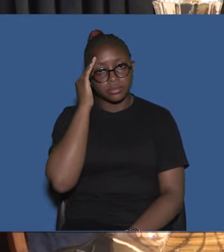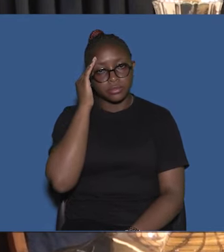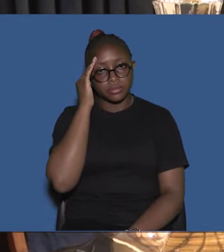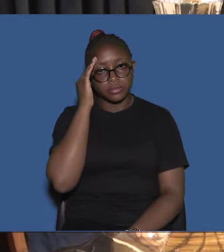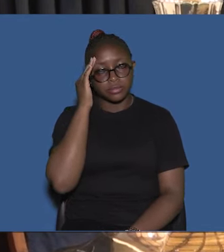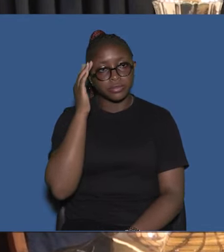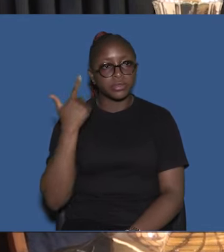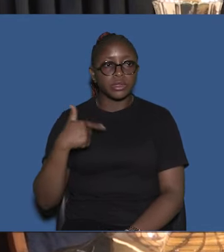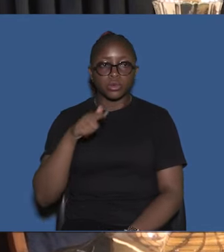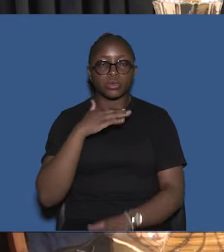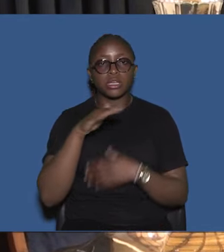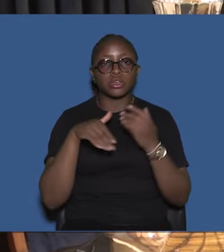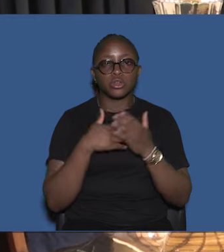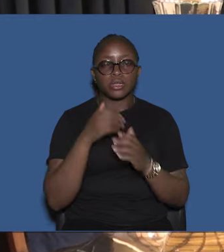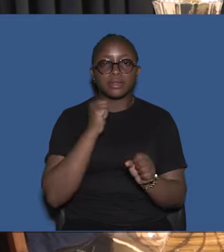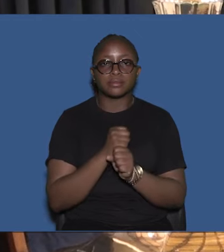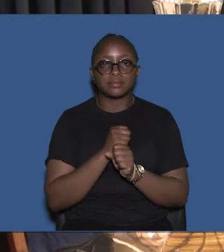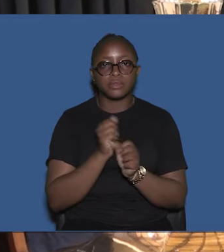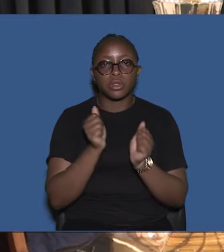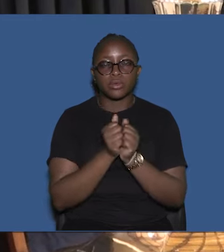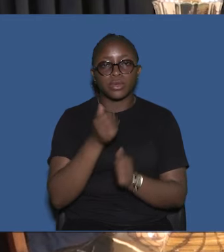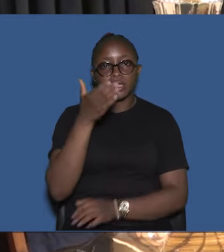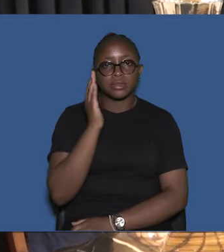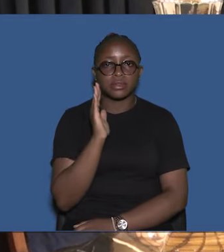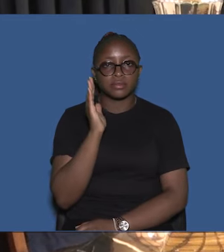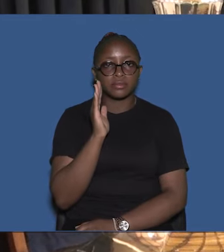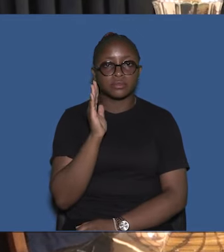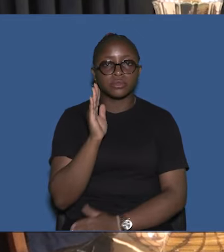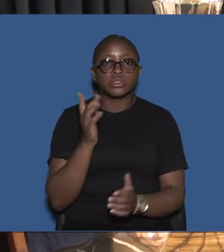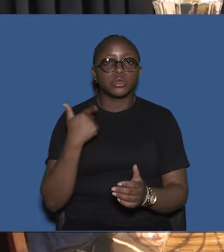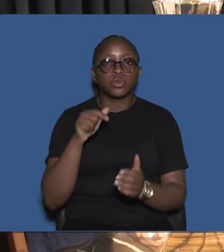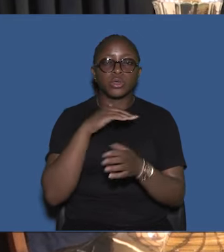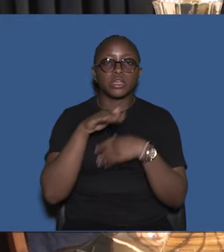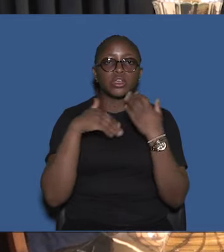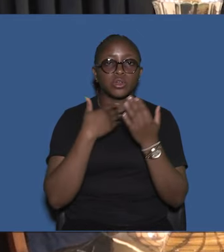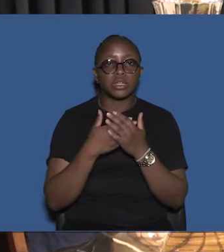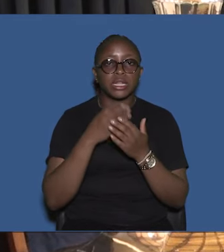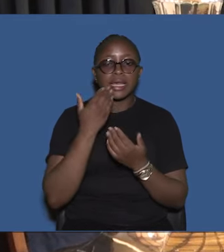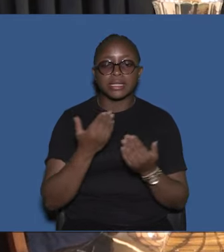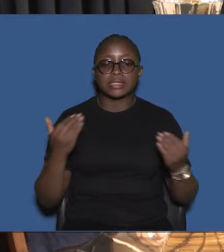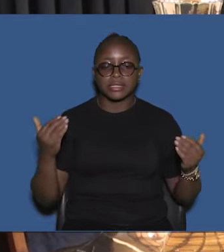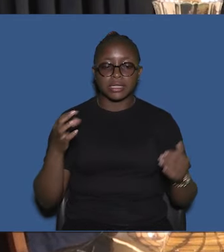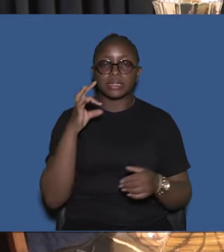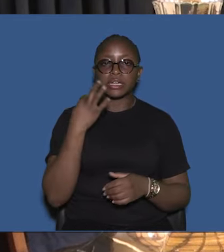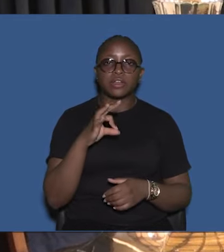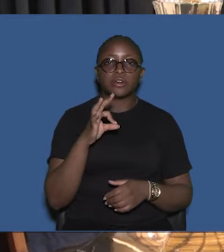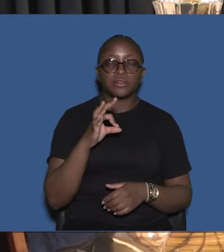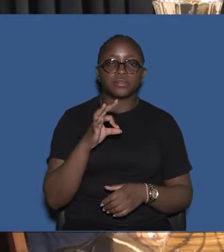we were all created by God. We are all children of the Most High